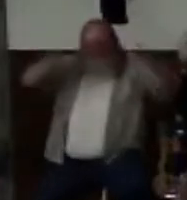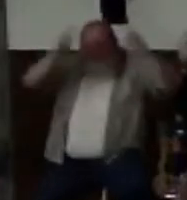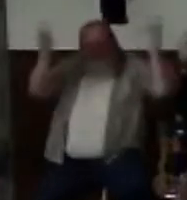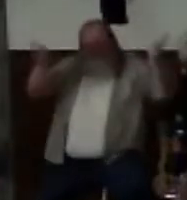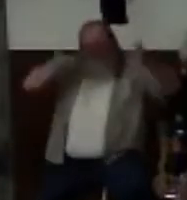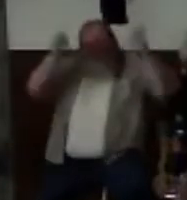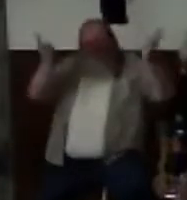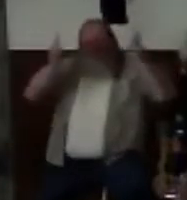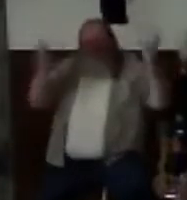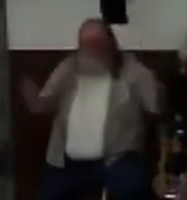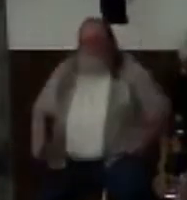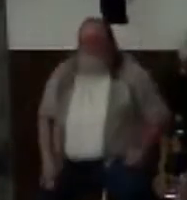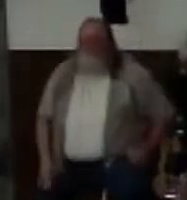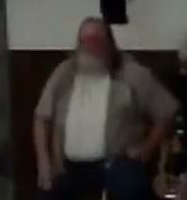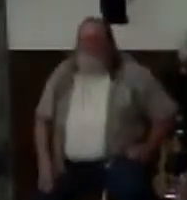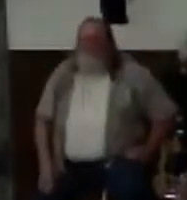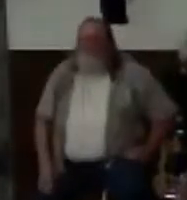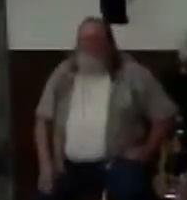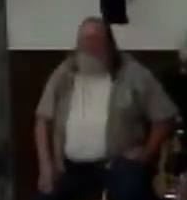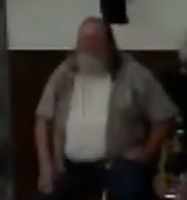celebration the entire year.